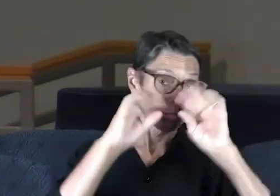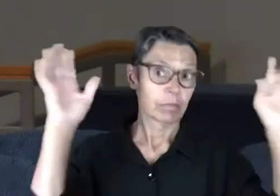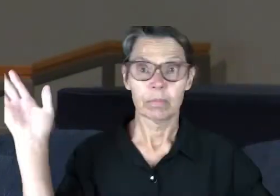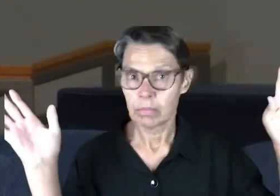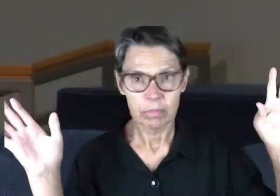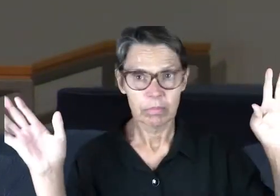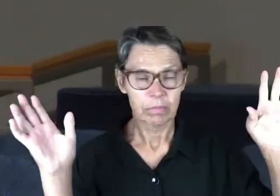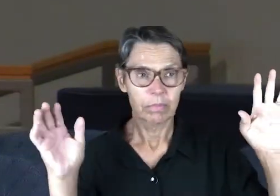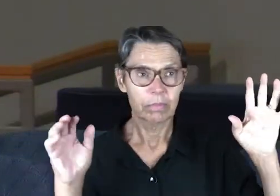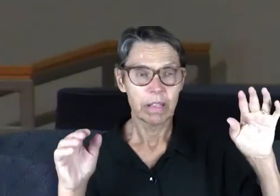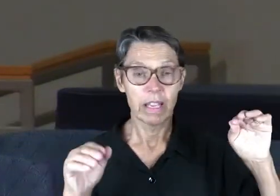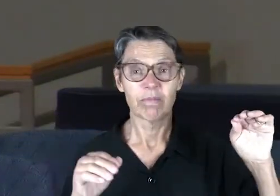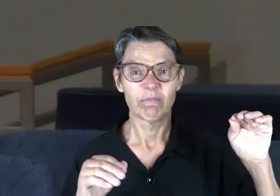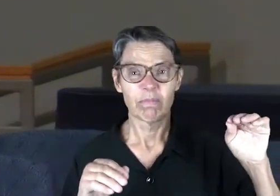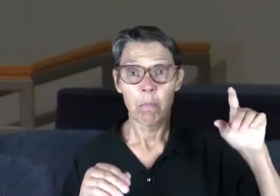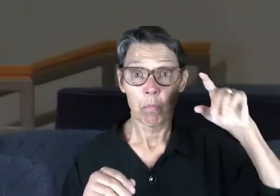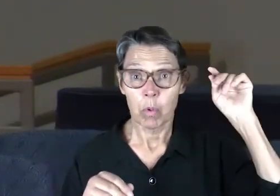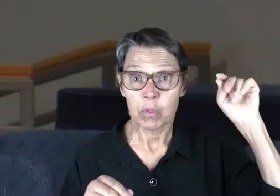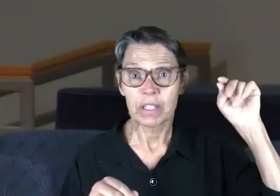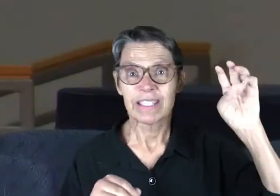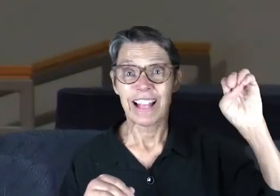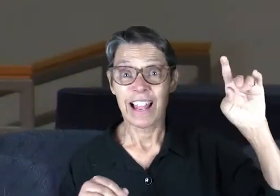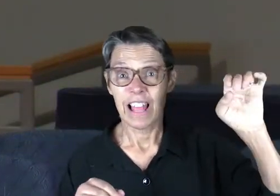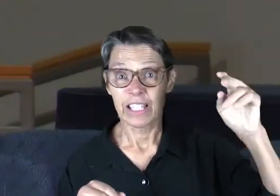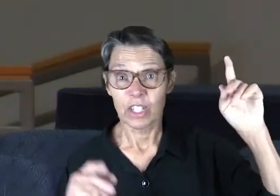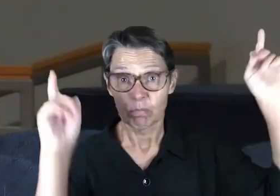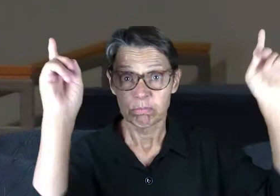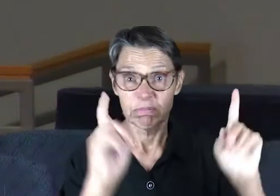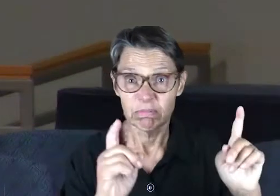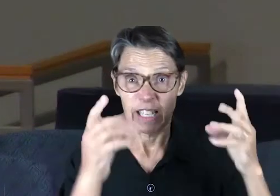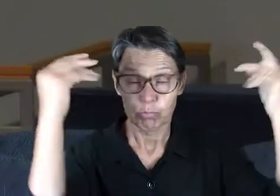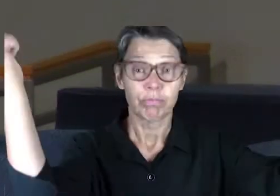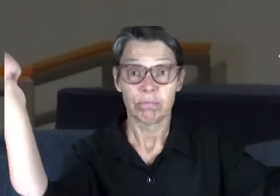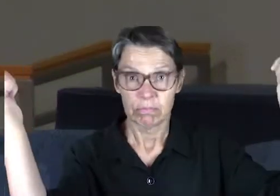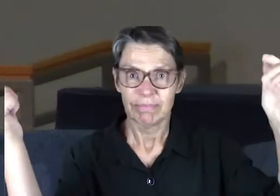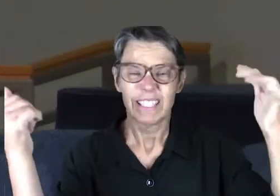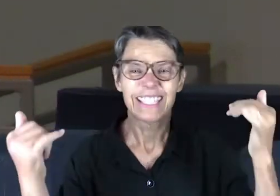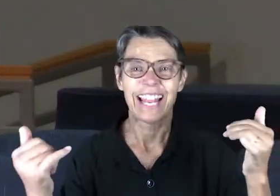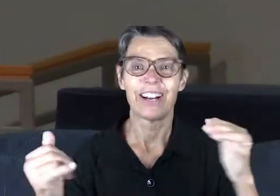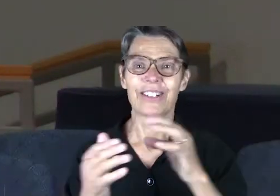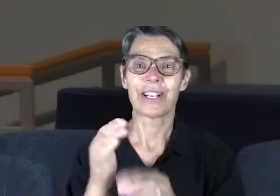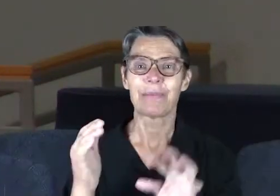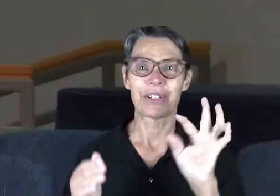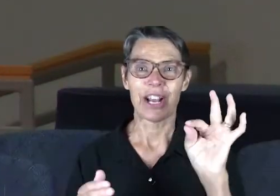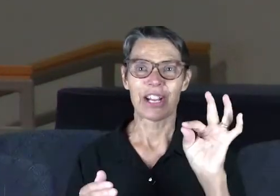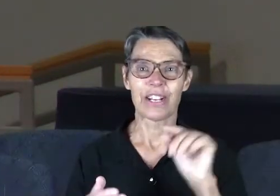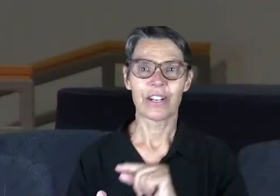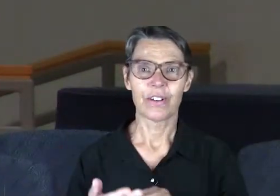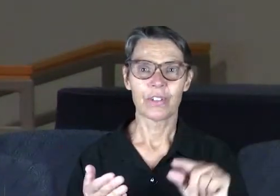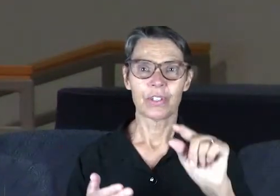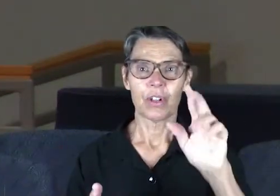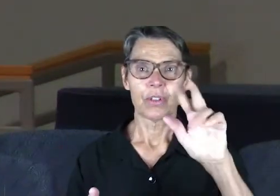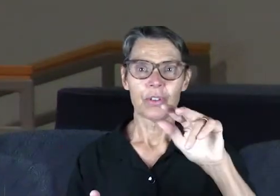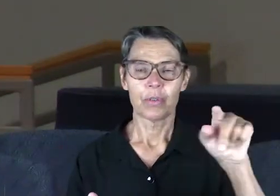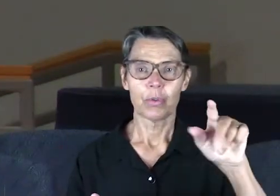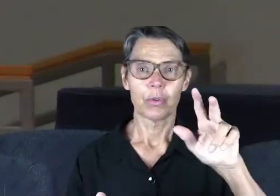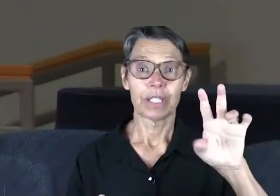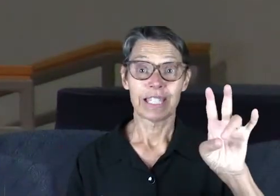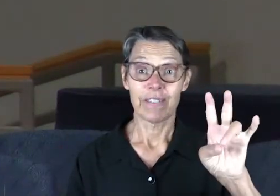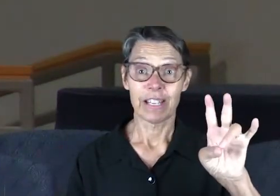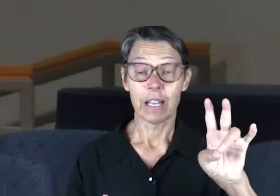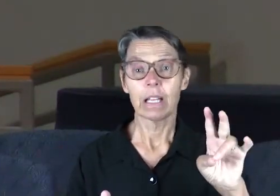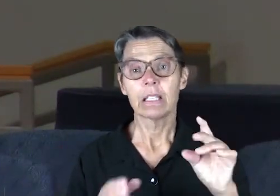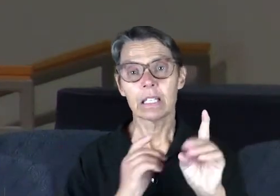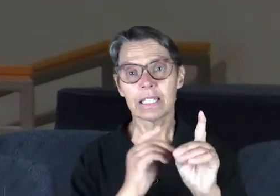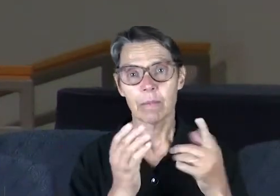transfigured. And now we're at chapter 9, verses 33 through 37, and the discussion